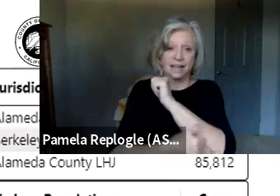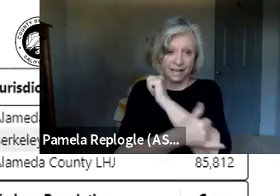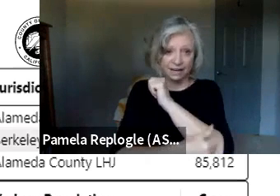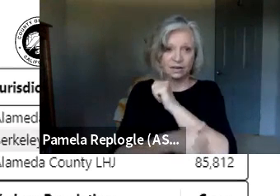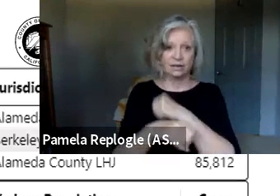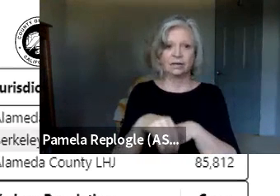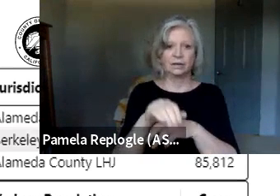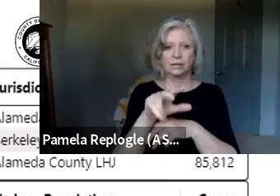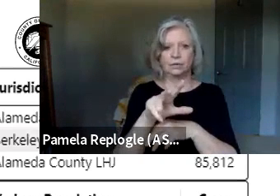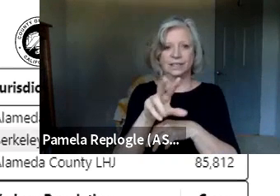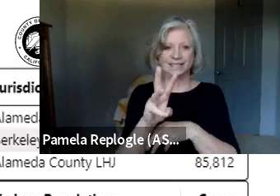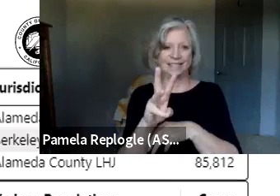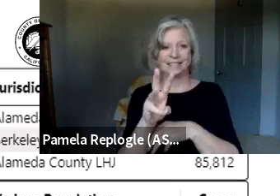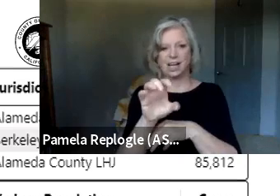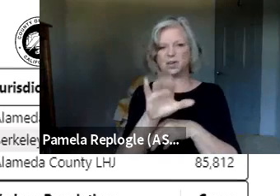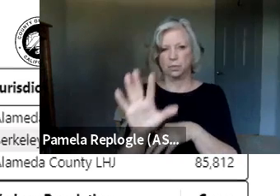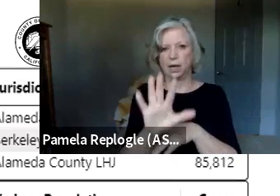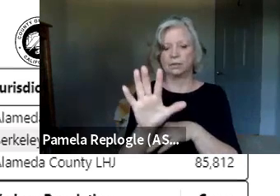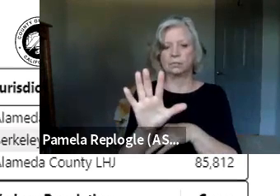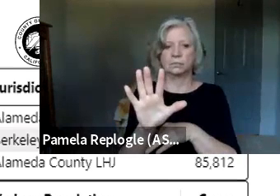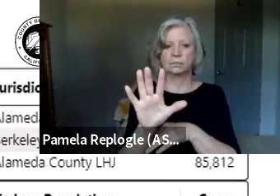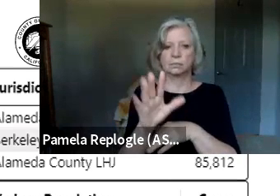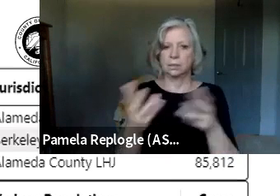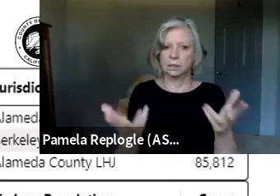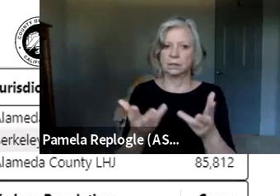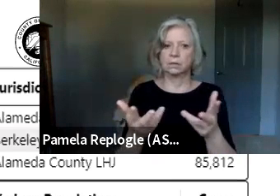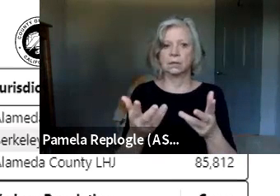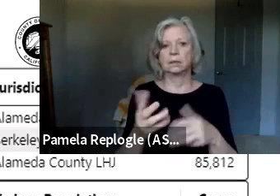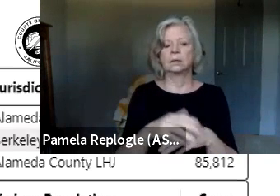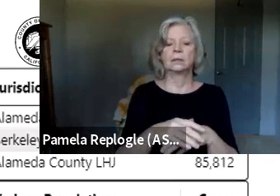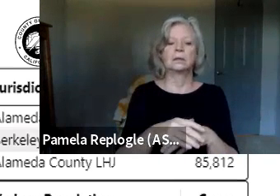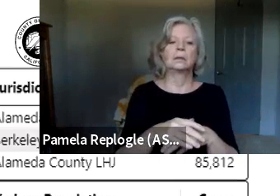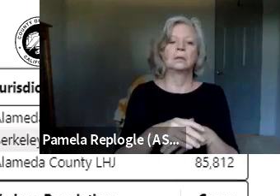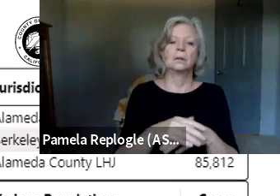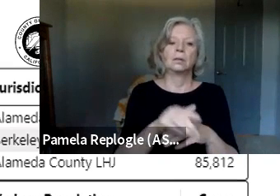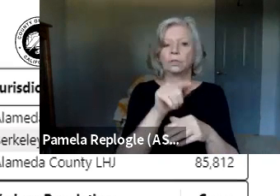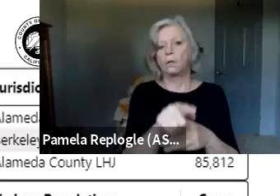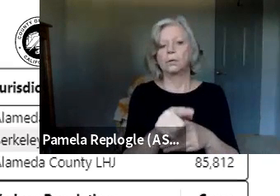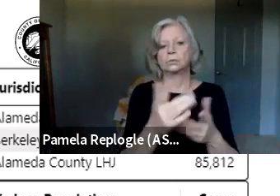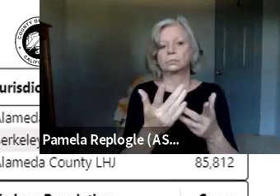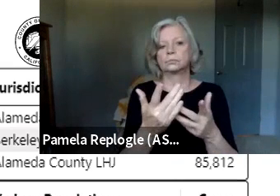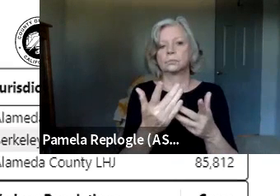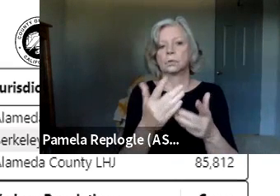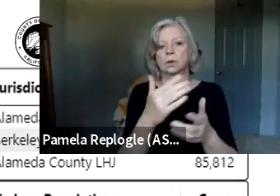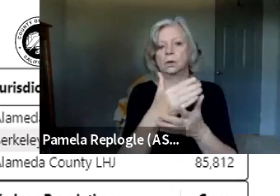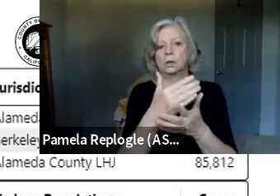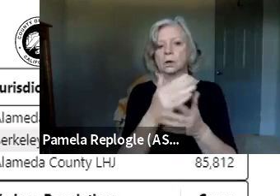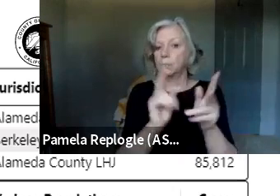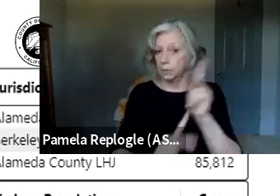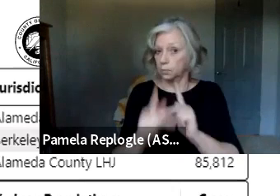Berkeley and 86,000 of those in the rest of the county. And those are just the ones where people got